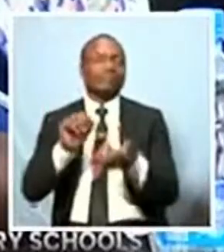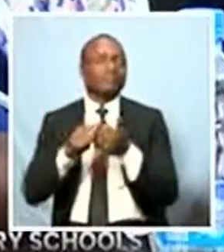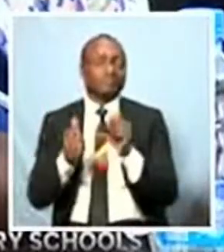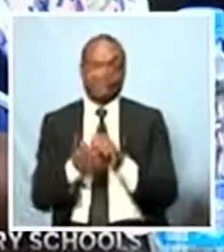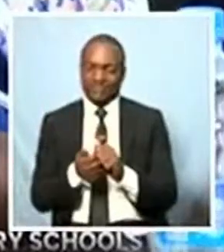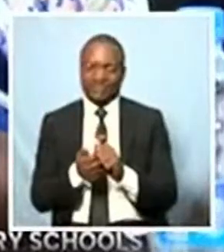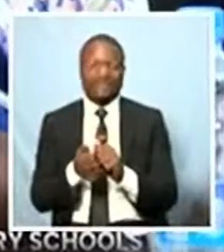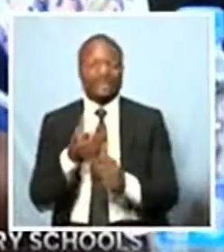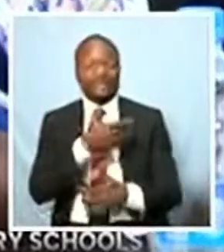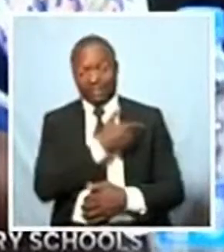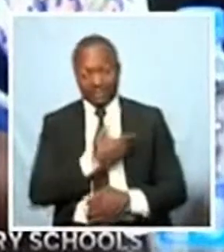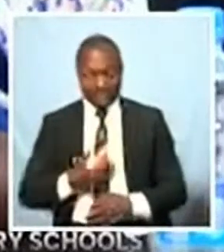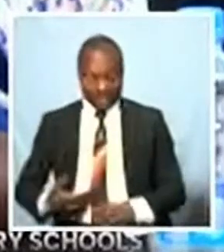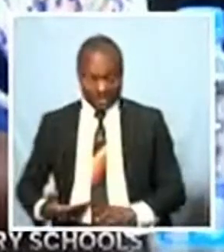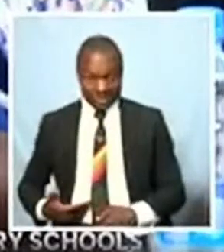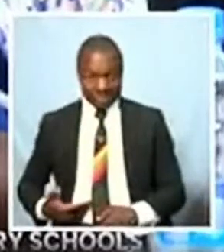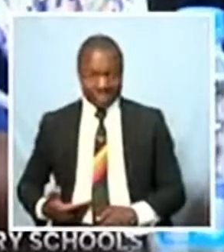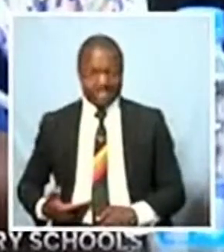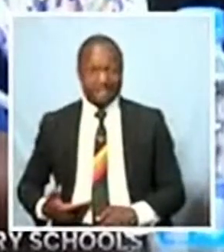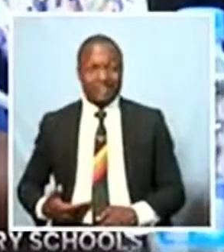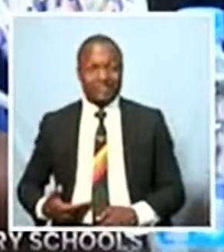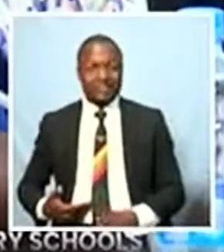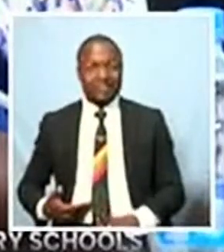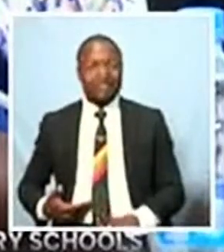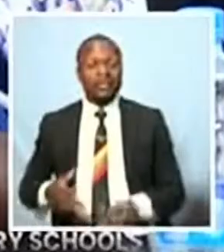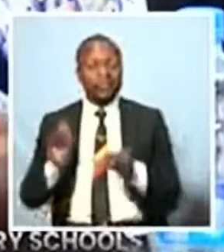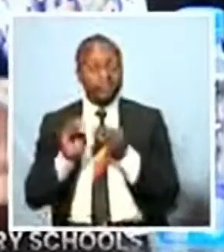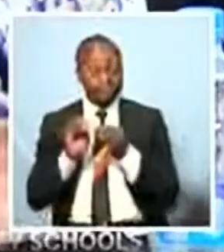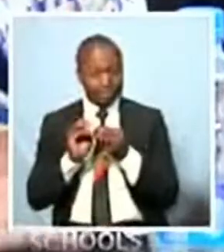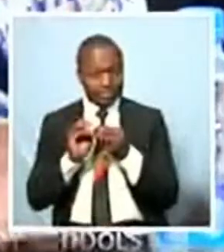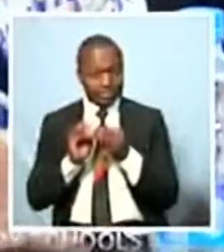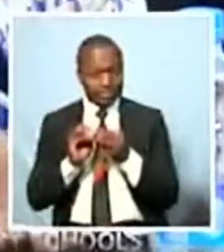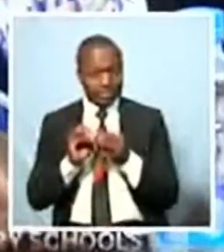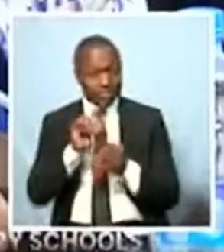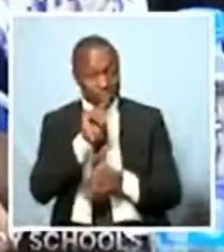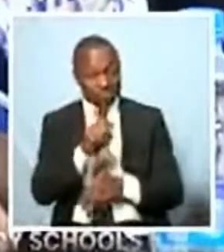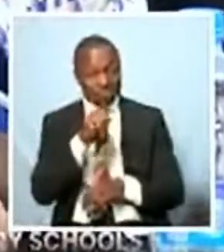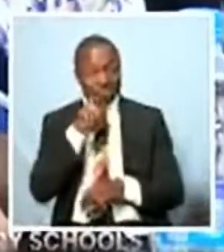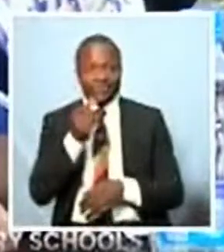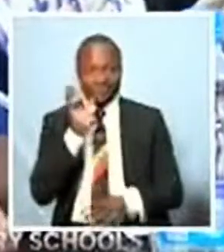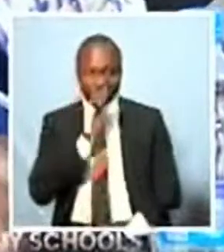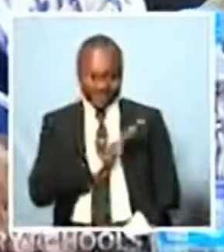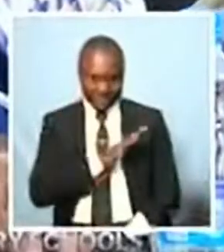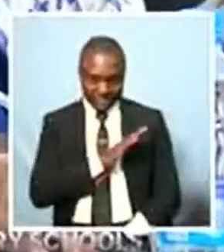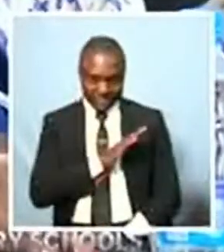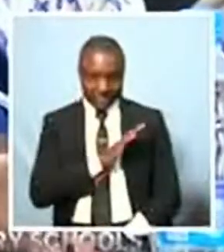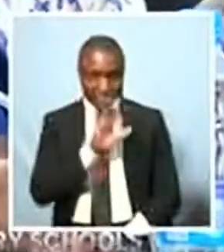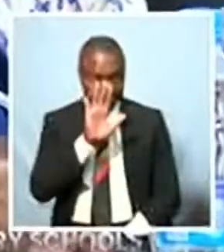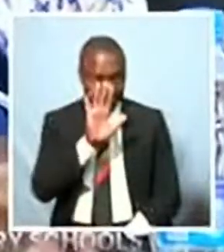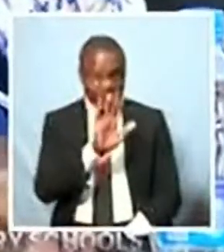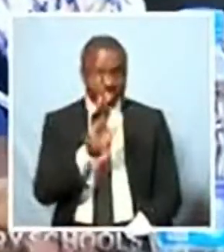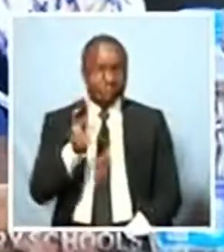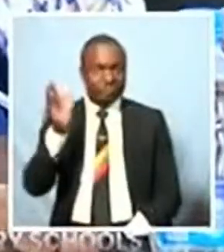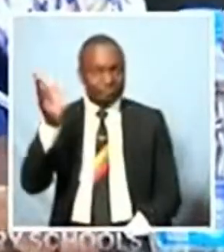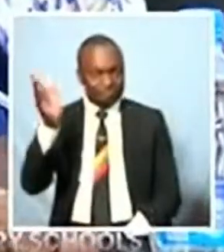very serious and prominent, especially between, as we have put it in your